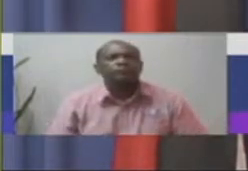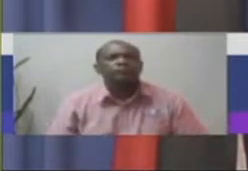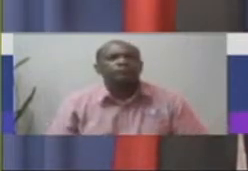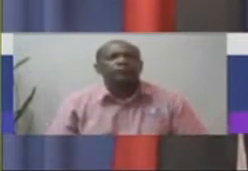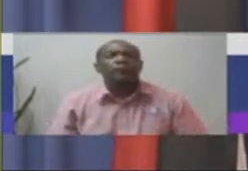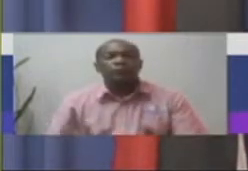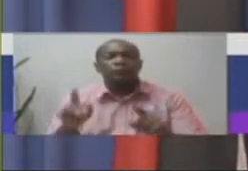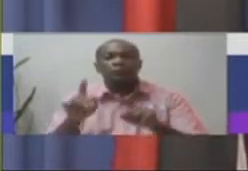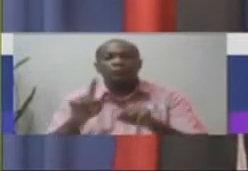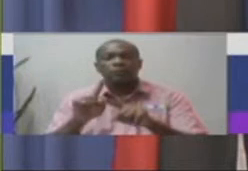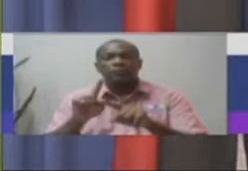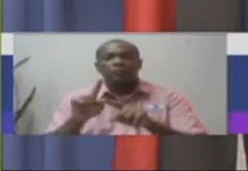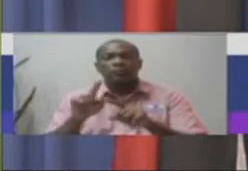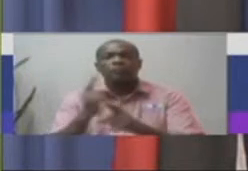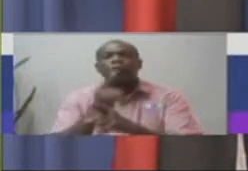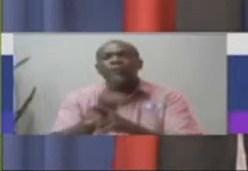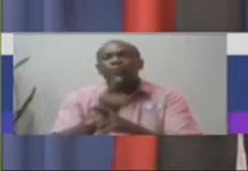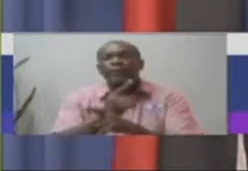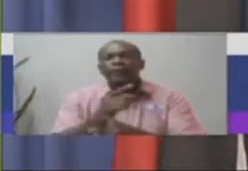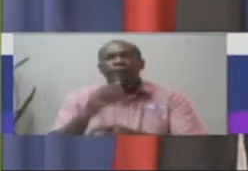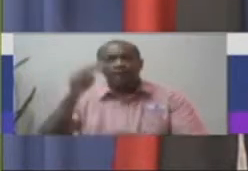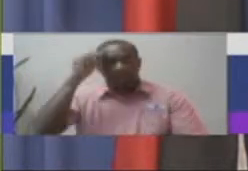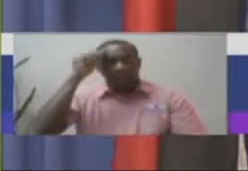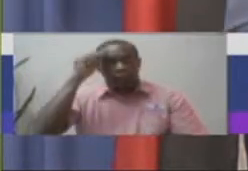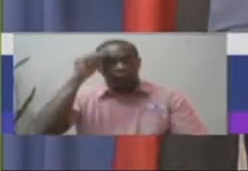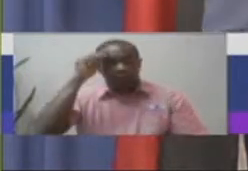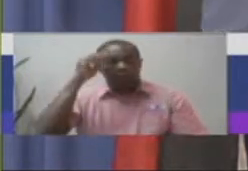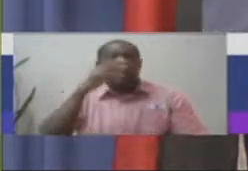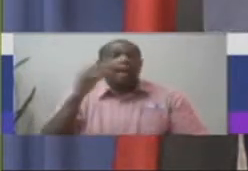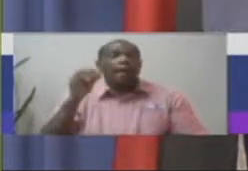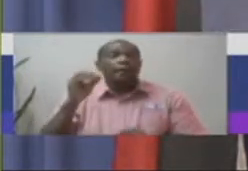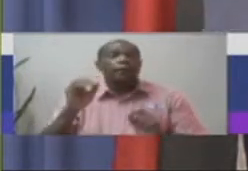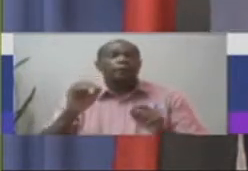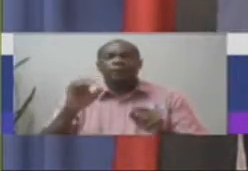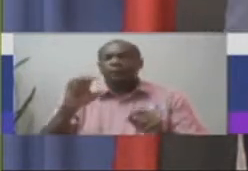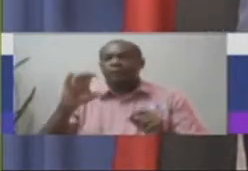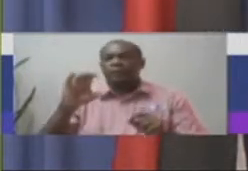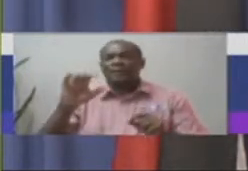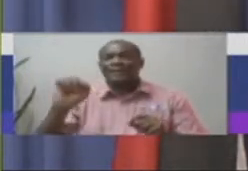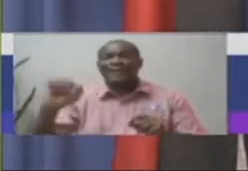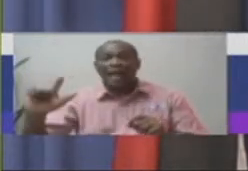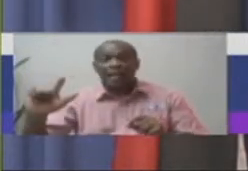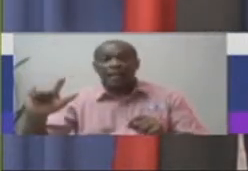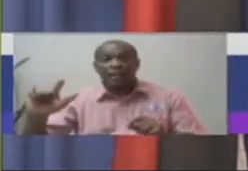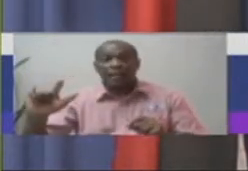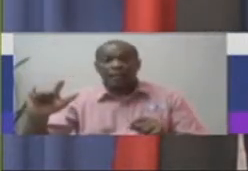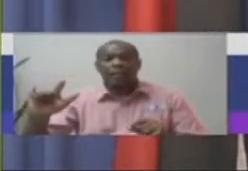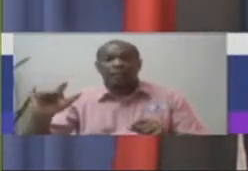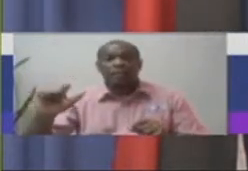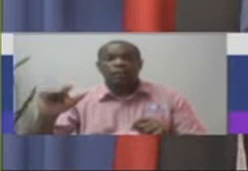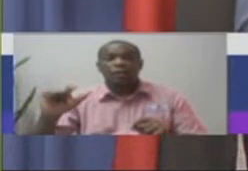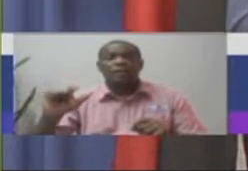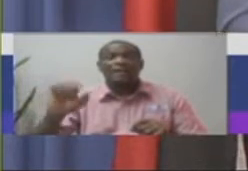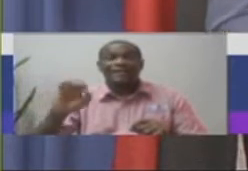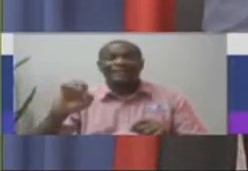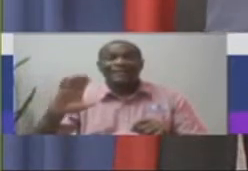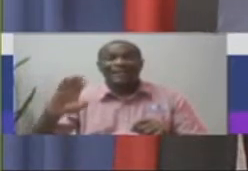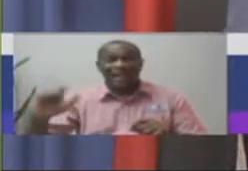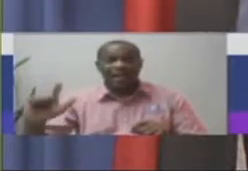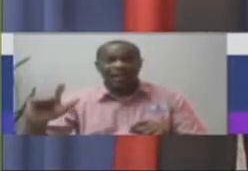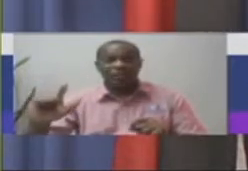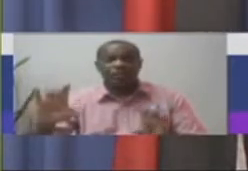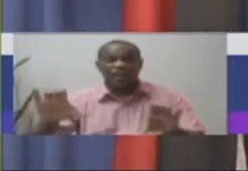to use a digitalized system where persons wishing to travel could provide this